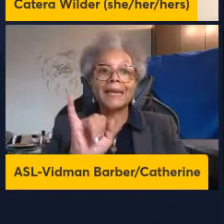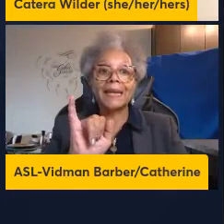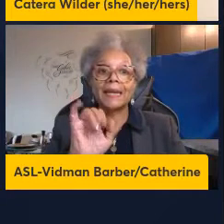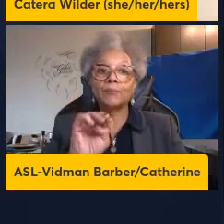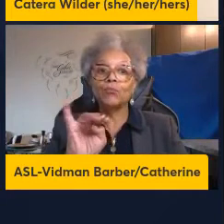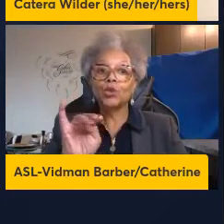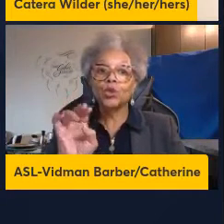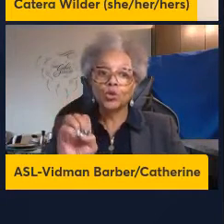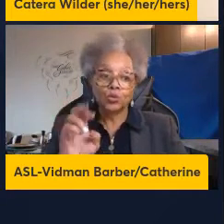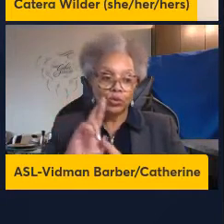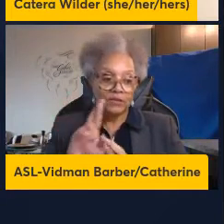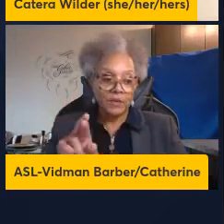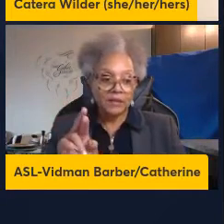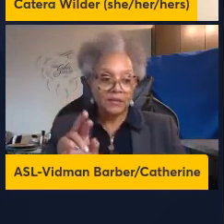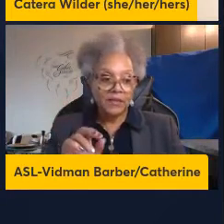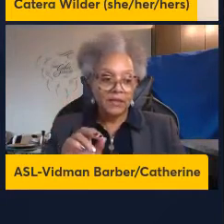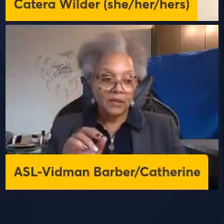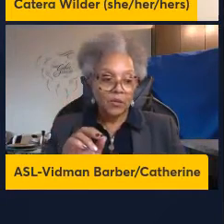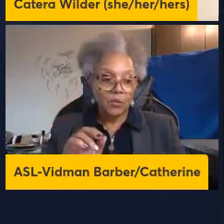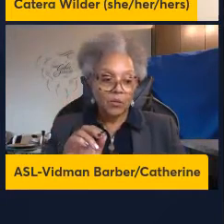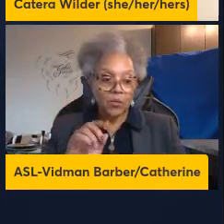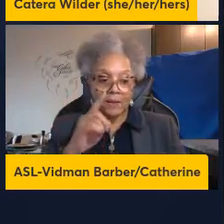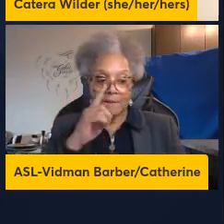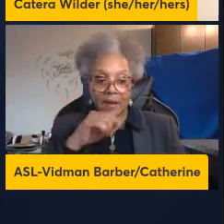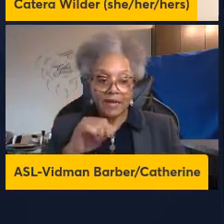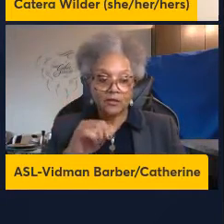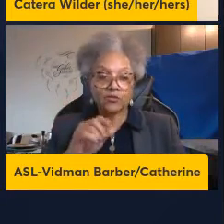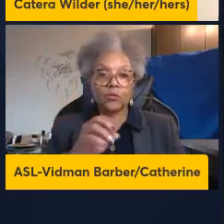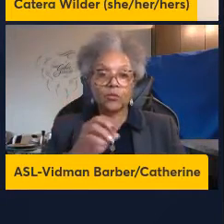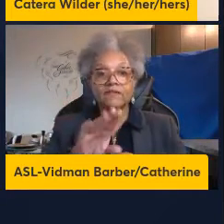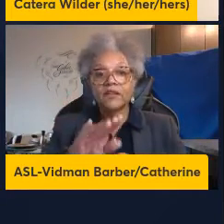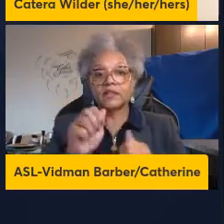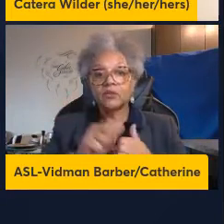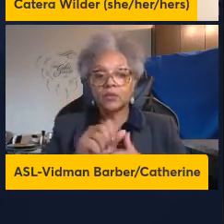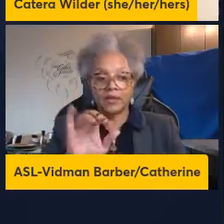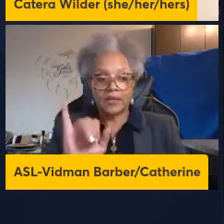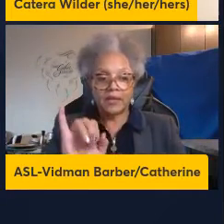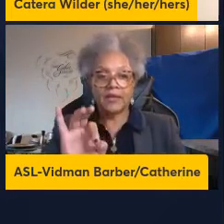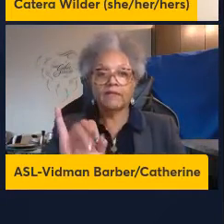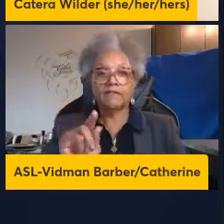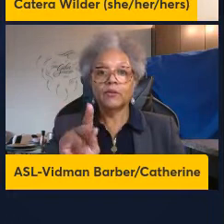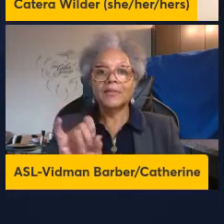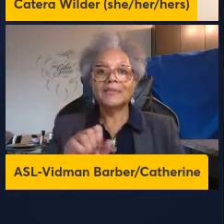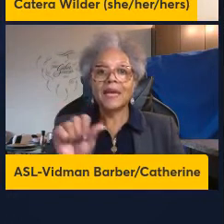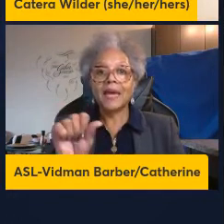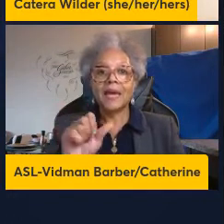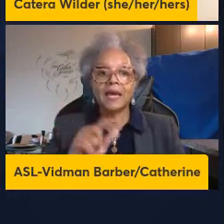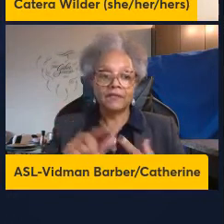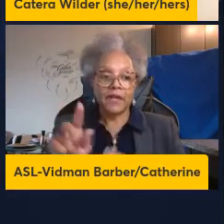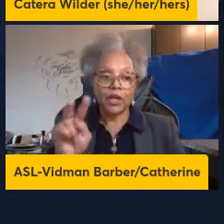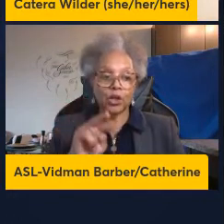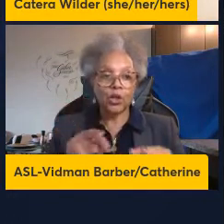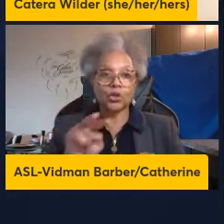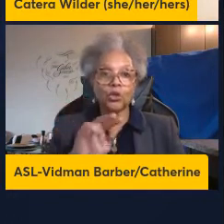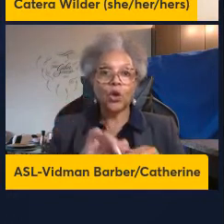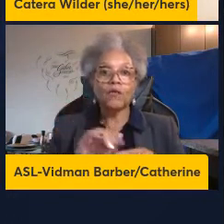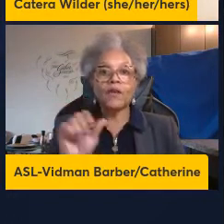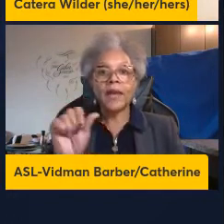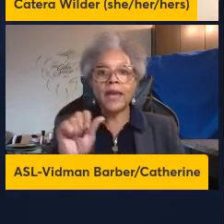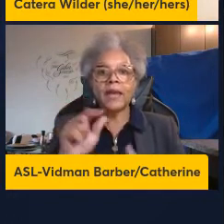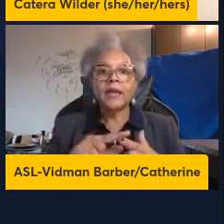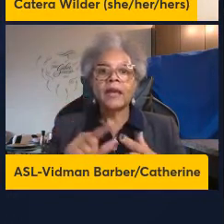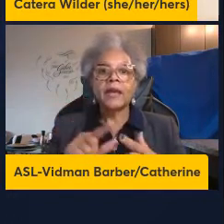where mice were infected with influenza A, and they looked at their survival over time. So the x-axis is